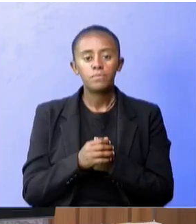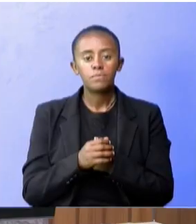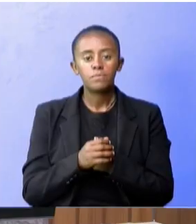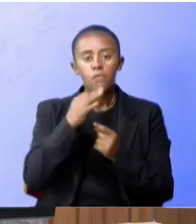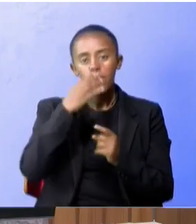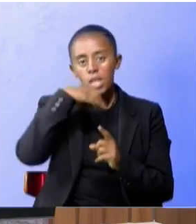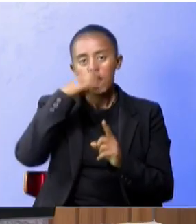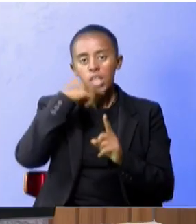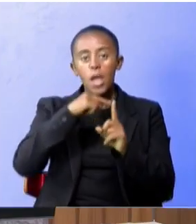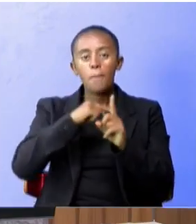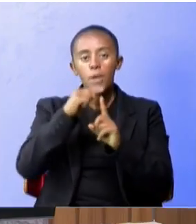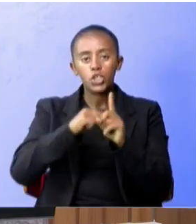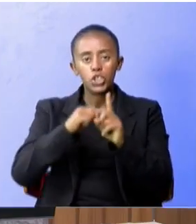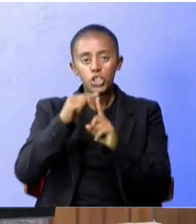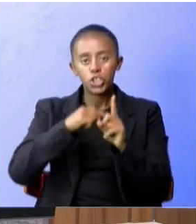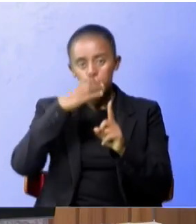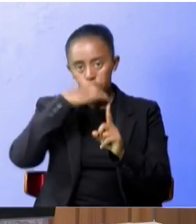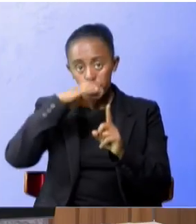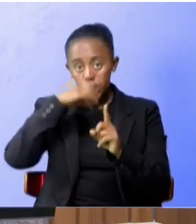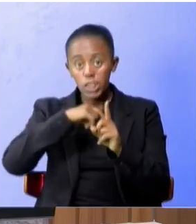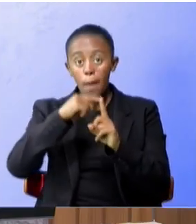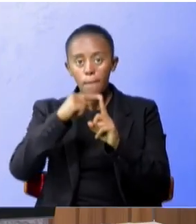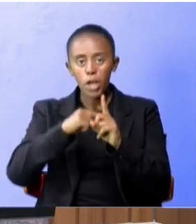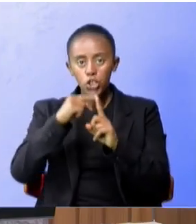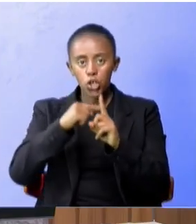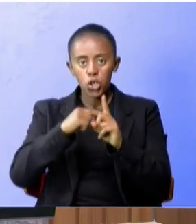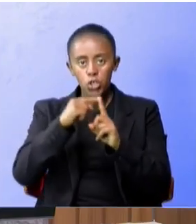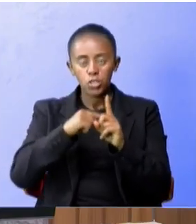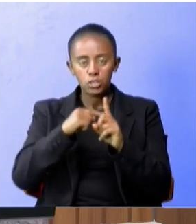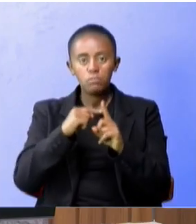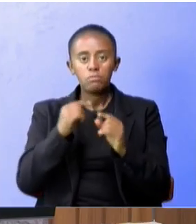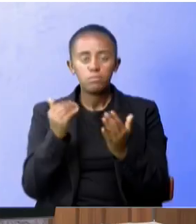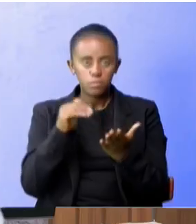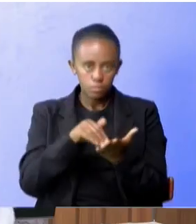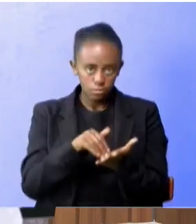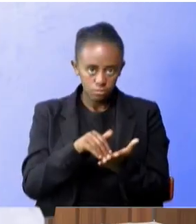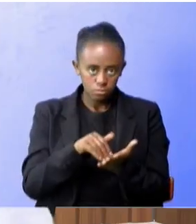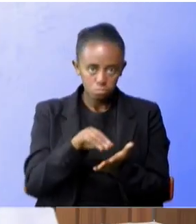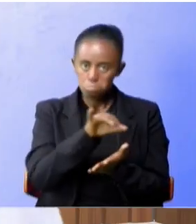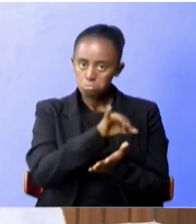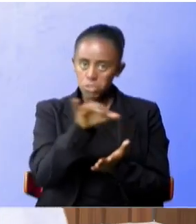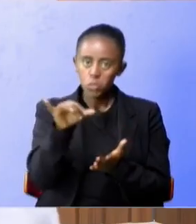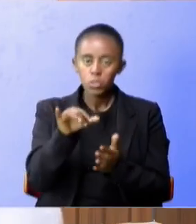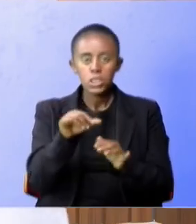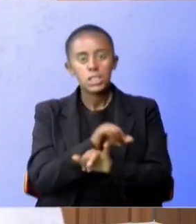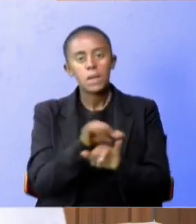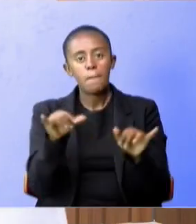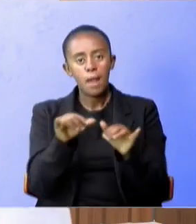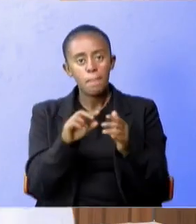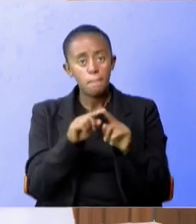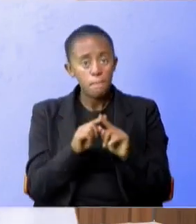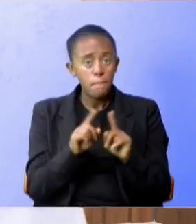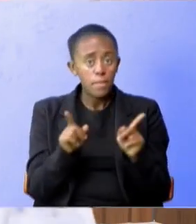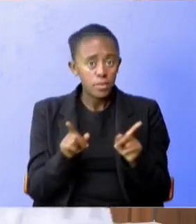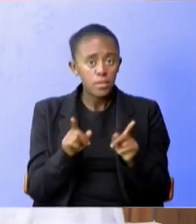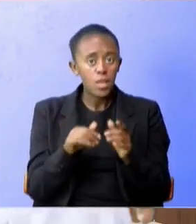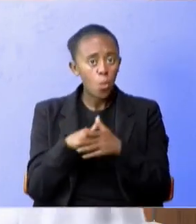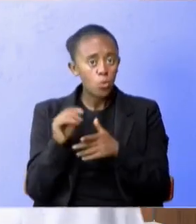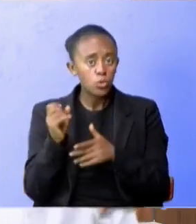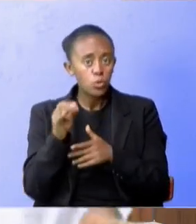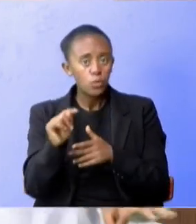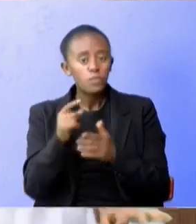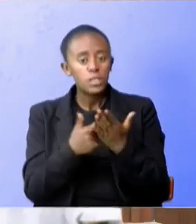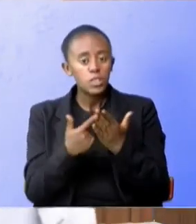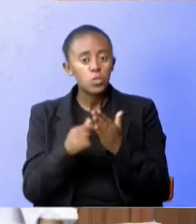of temperature, again, they are both similar. But as outside of